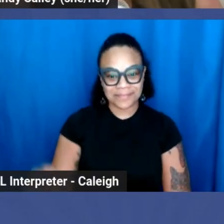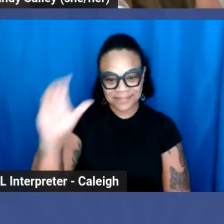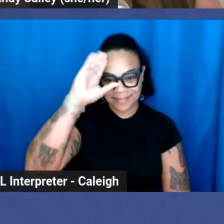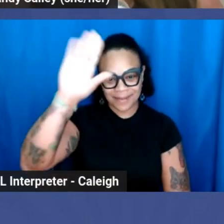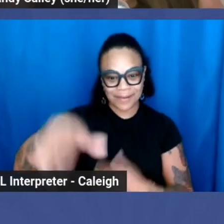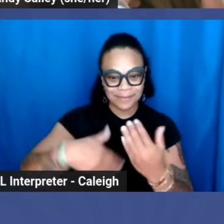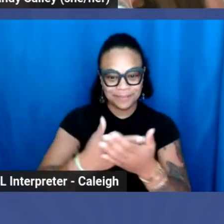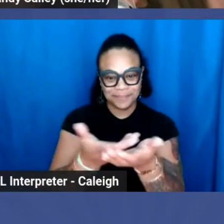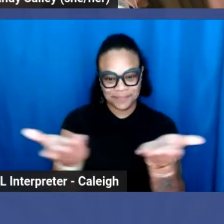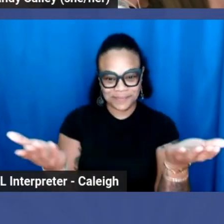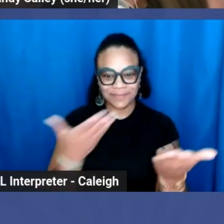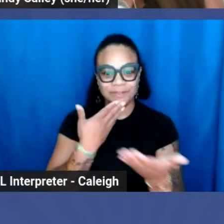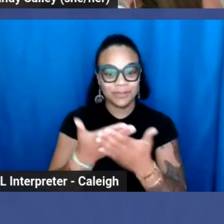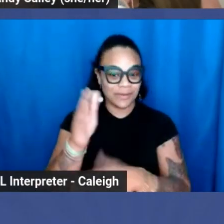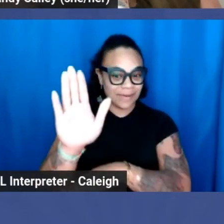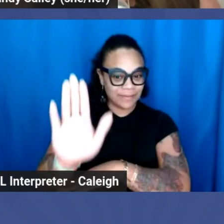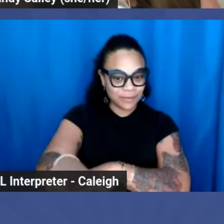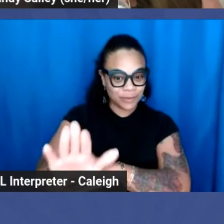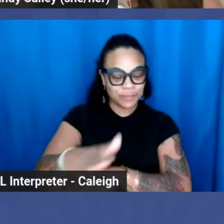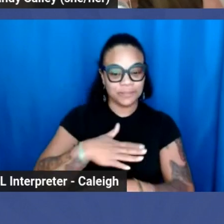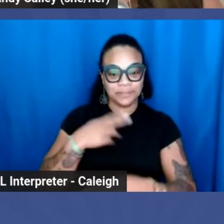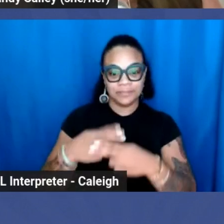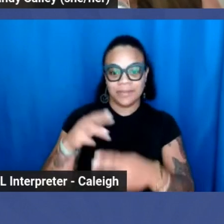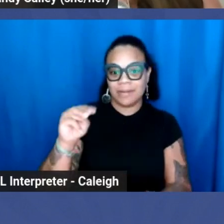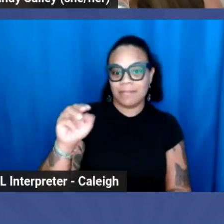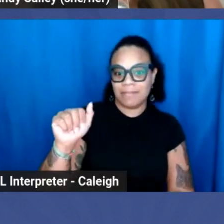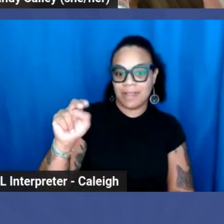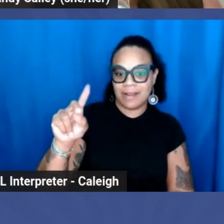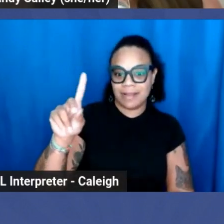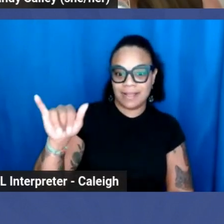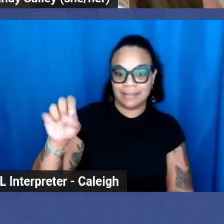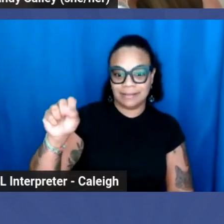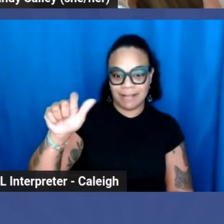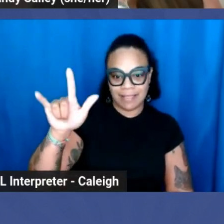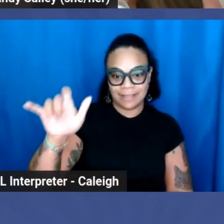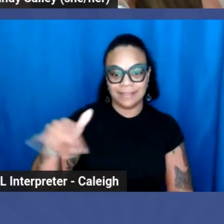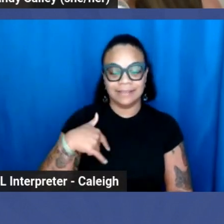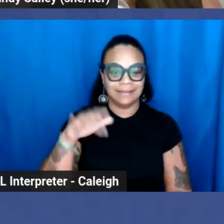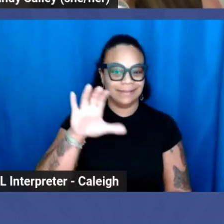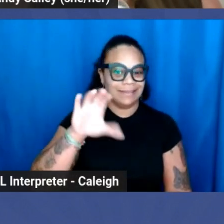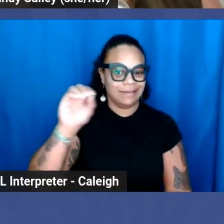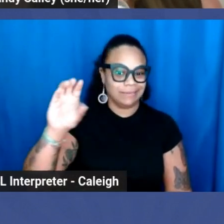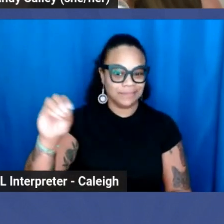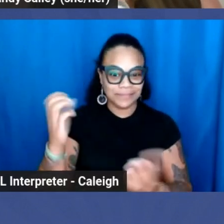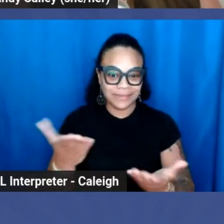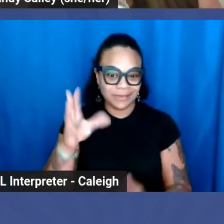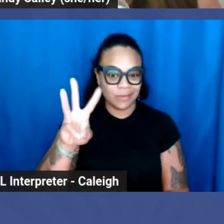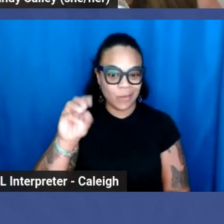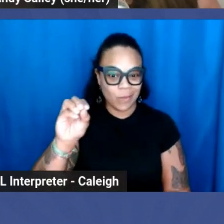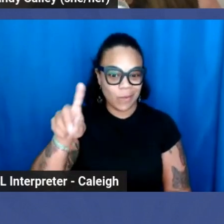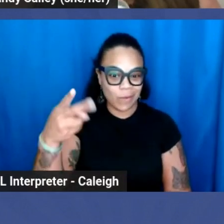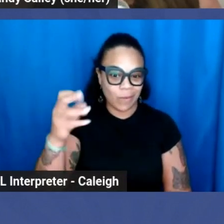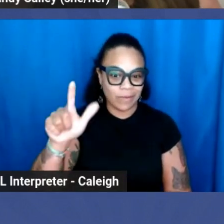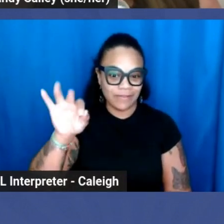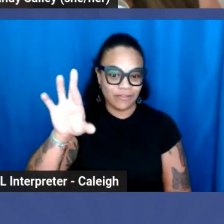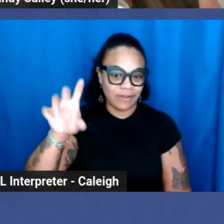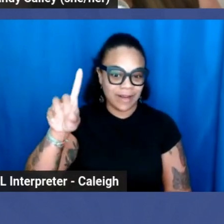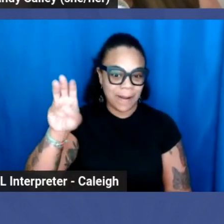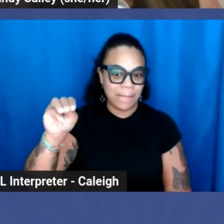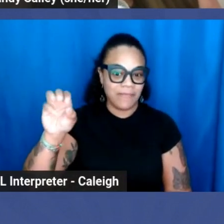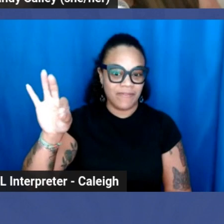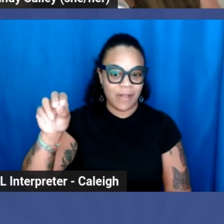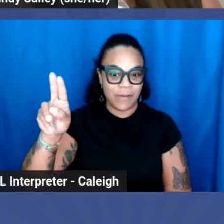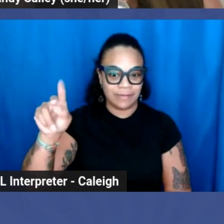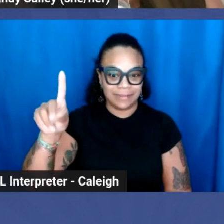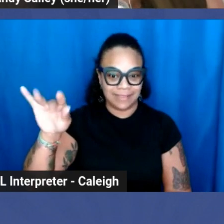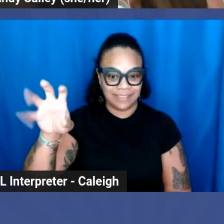Hi, everybody. Good afternoon. My name is Mandy Sally, Chief Operating Officer here at the Woodhull Freedom Foundation, and I would love to welcome you to